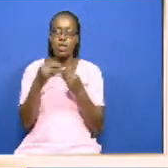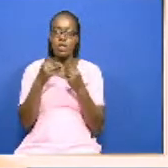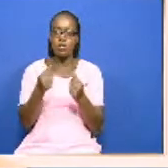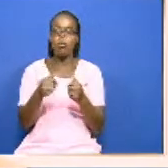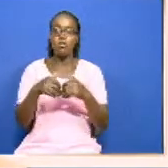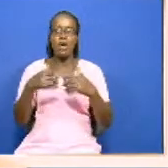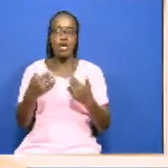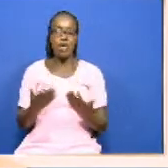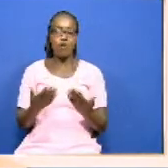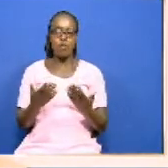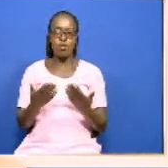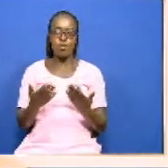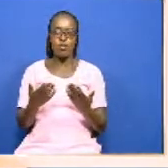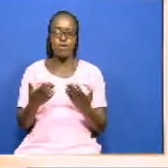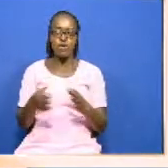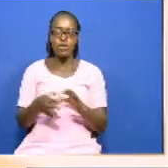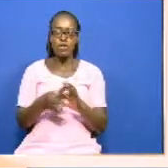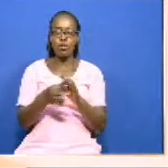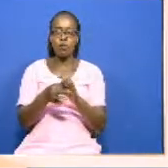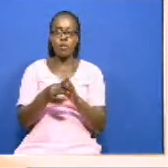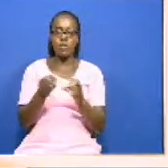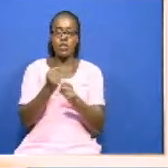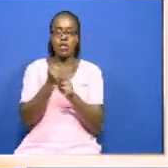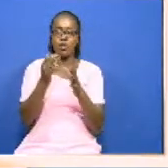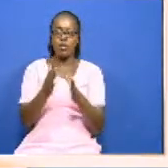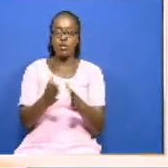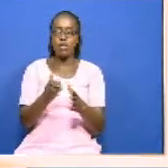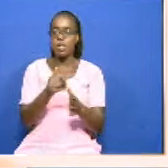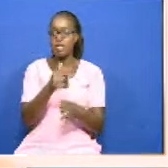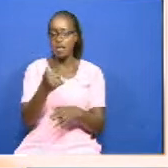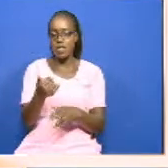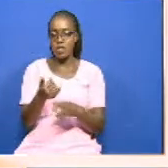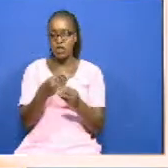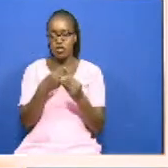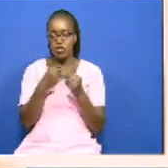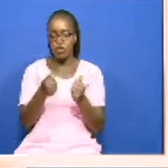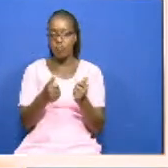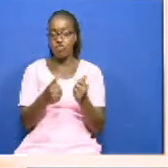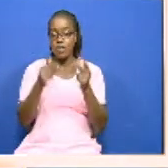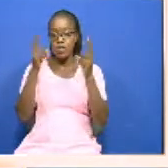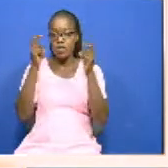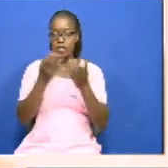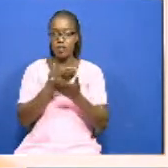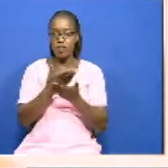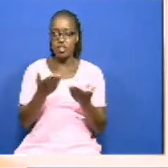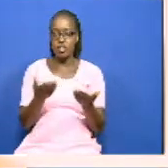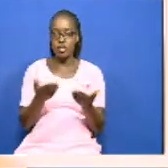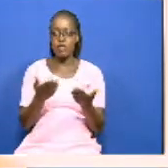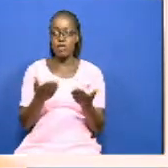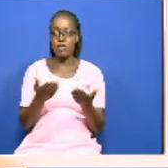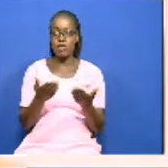to incorporate other stakeholders so that we can address this issue of safety and security within the water bodies.